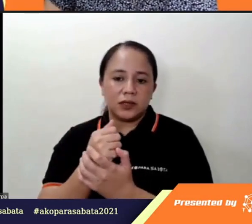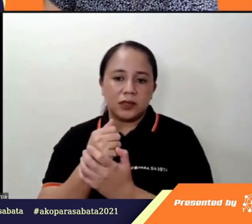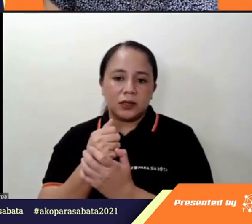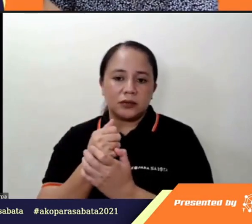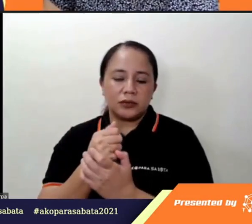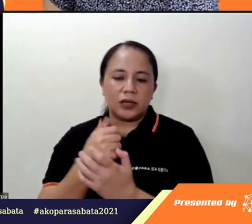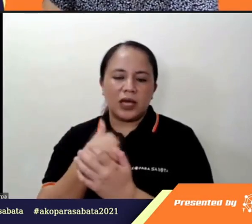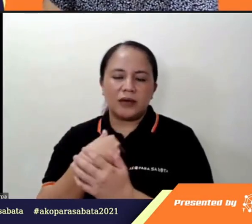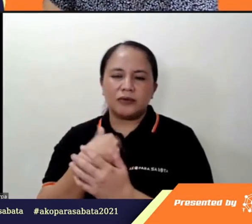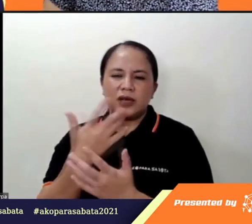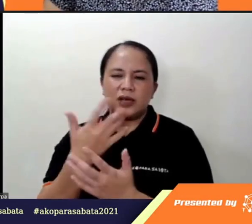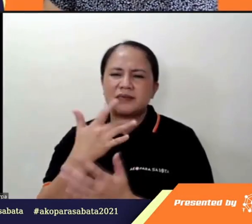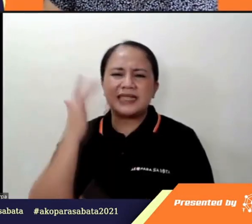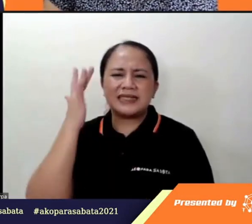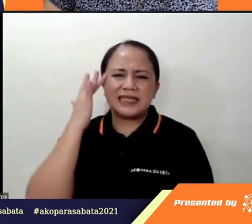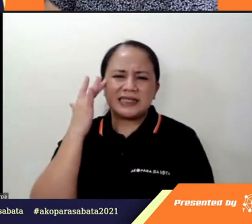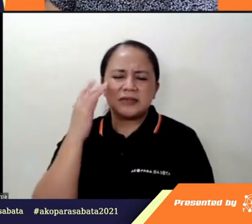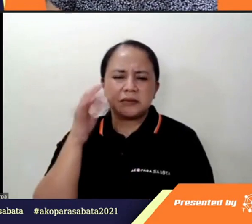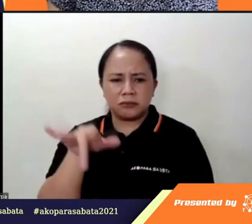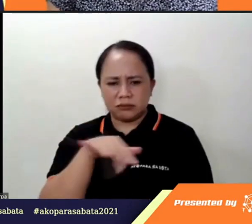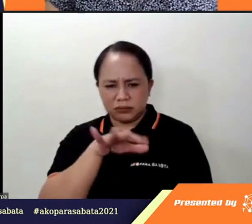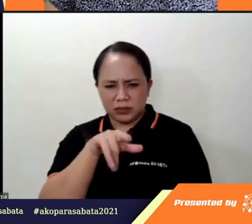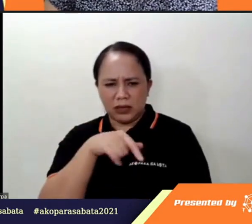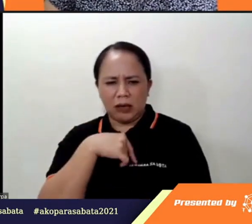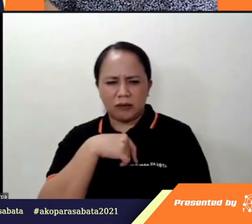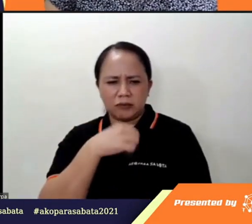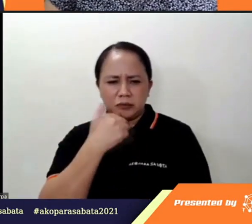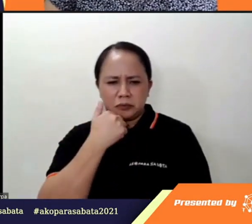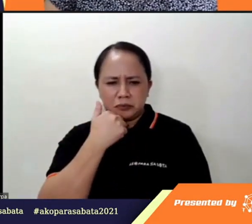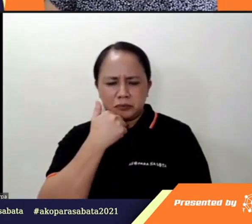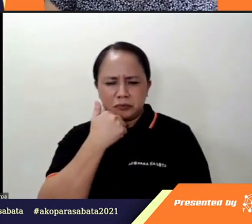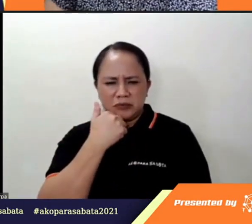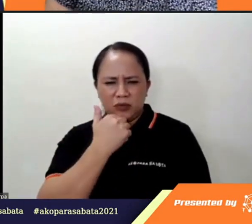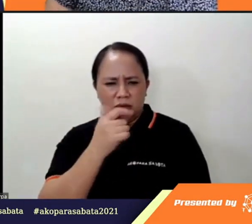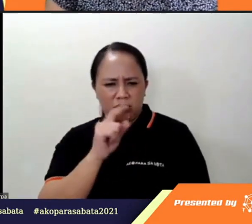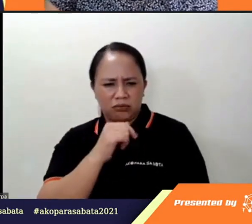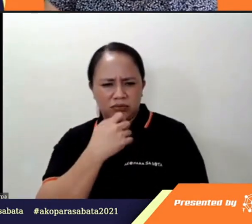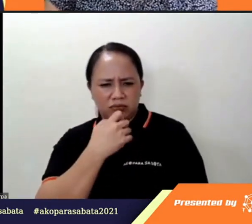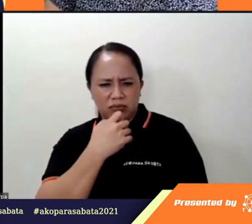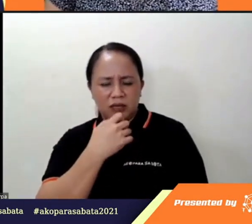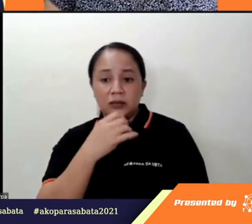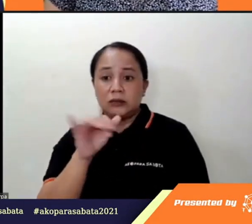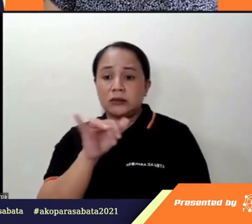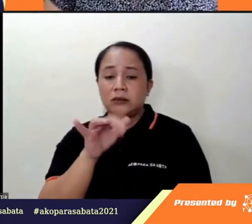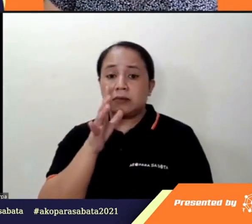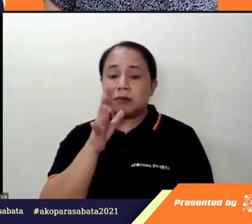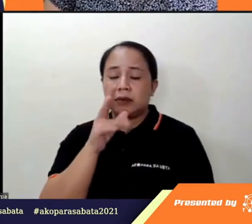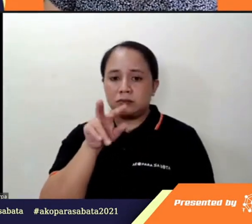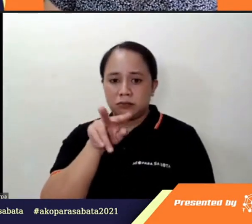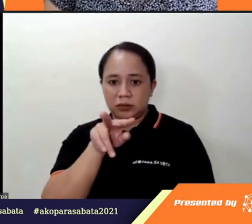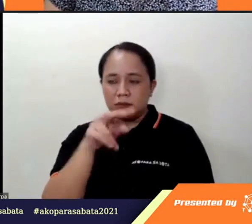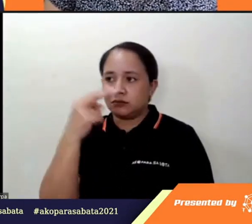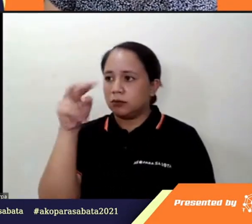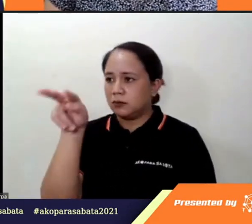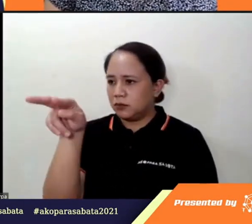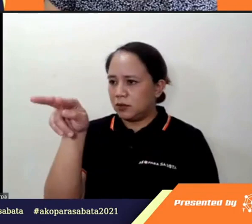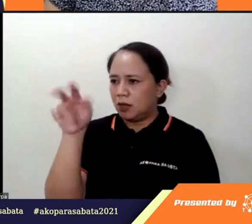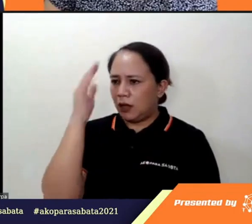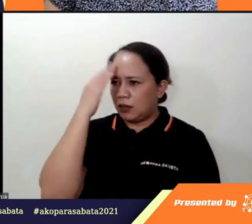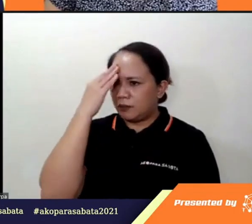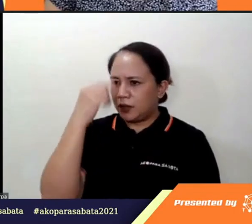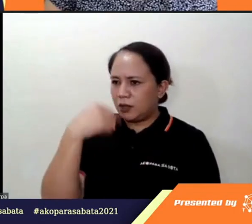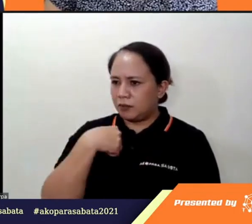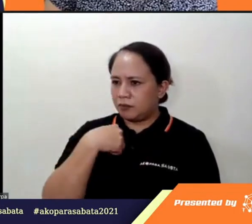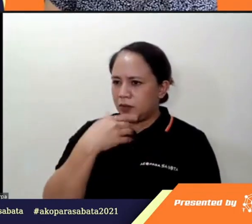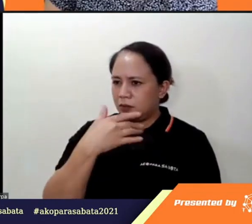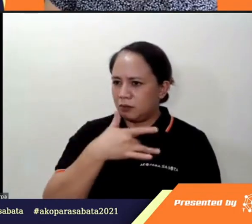gut sense sa mga anak nila that something is just not right. Yung nanay ko noon, tingnan niya lang yung mata niya, alam niya na when I'm feeling